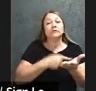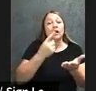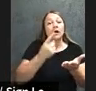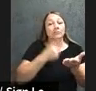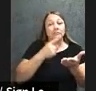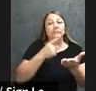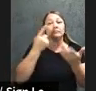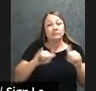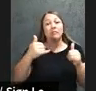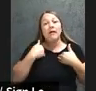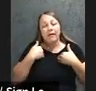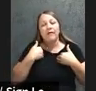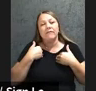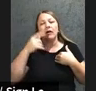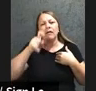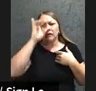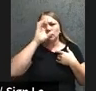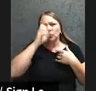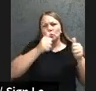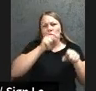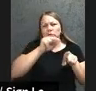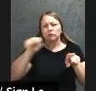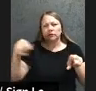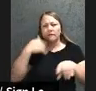the CDC's website. So I wanted to pass that along.